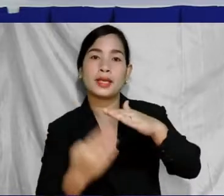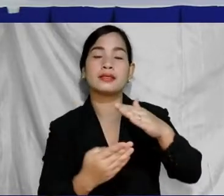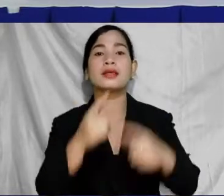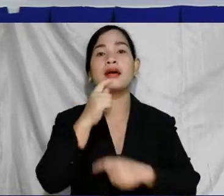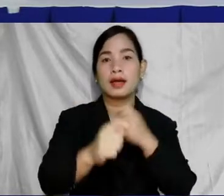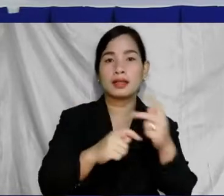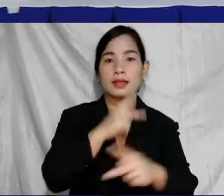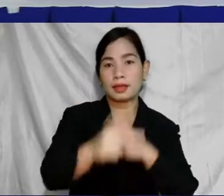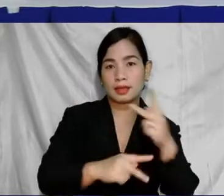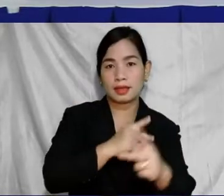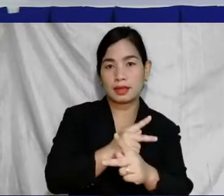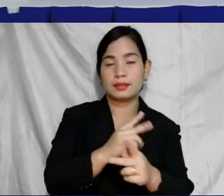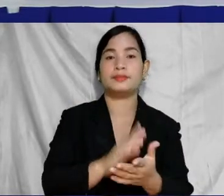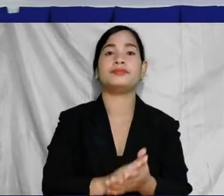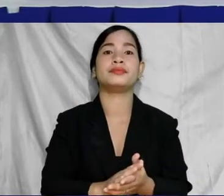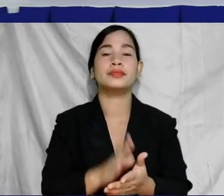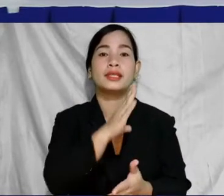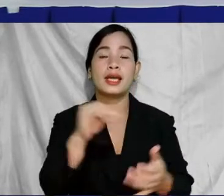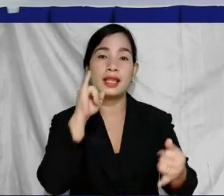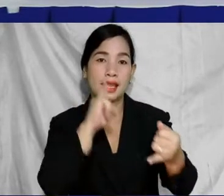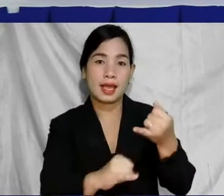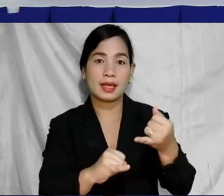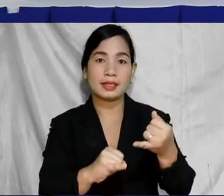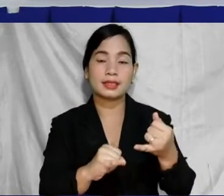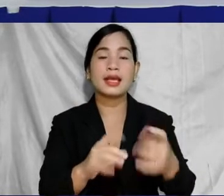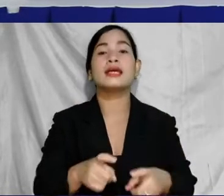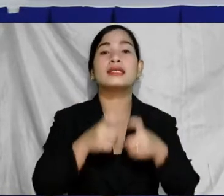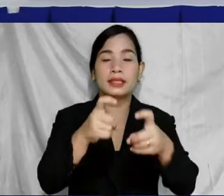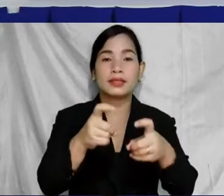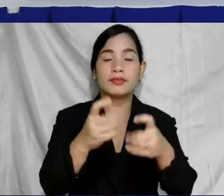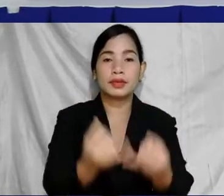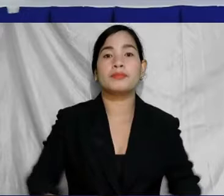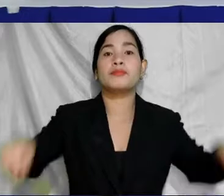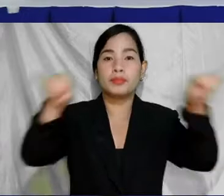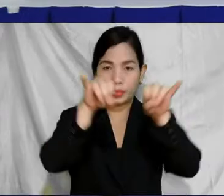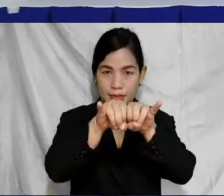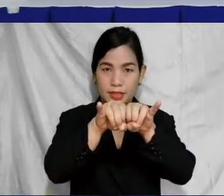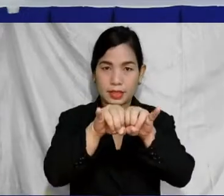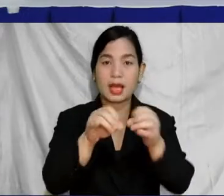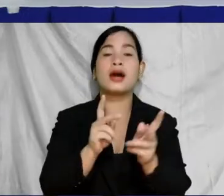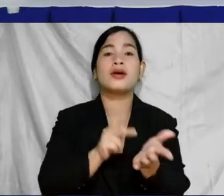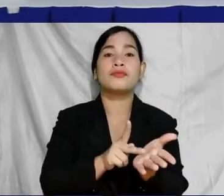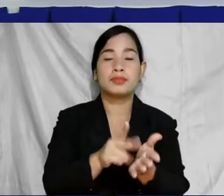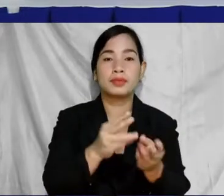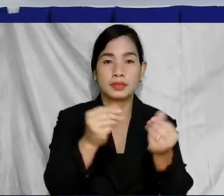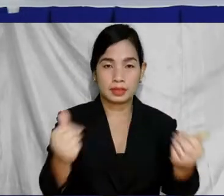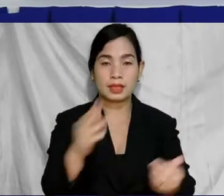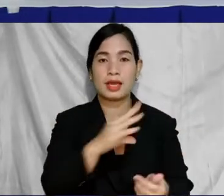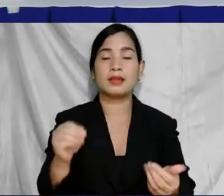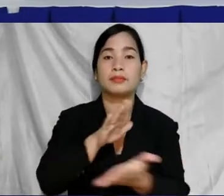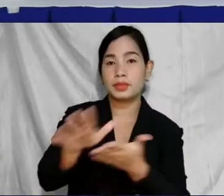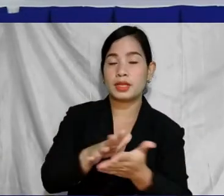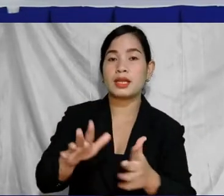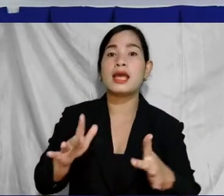based on their set of properties. And lastly, you're going to relate the importance of pure substance and